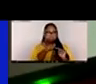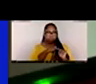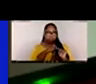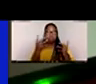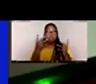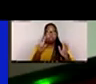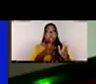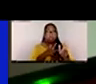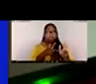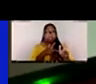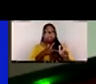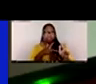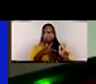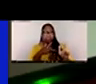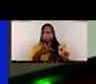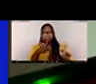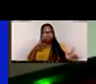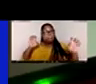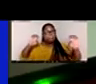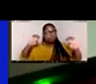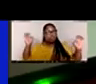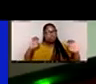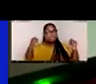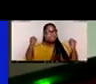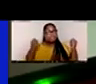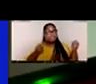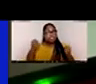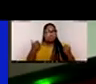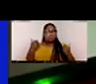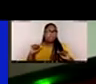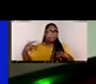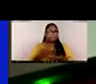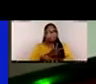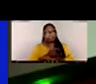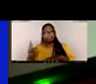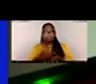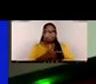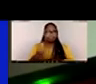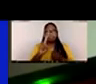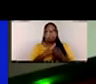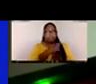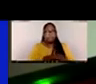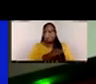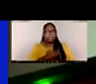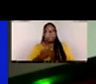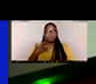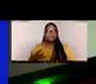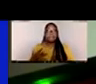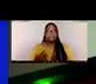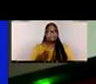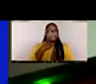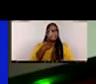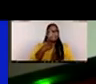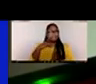emergency vehicles, a lot of who use the Park Circle to get to different points in hospitals, are often stuck at that circle because of